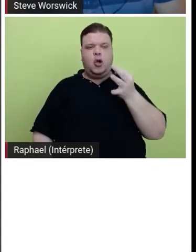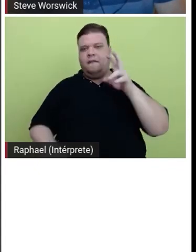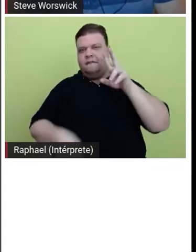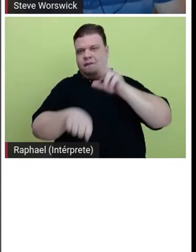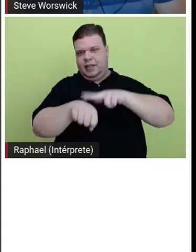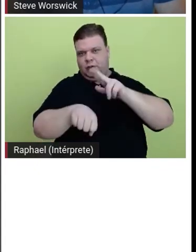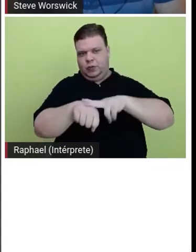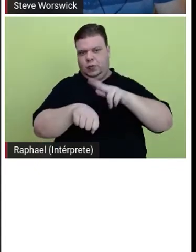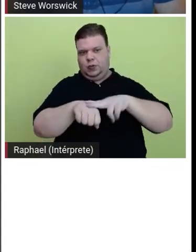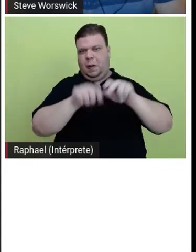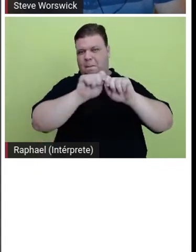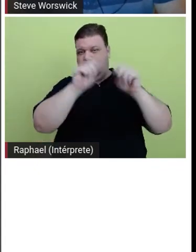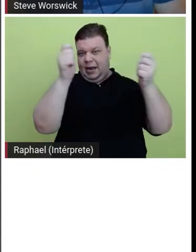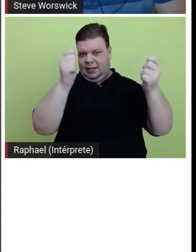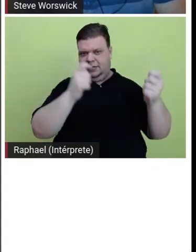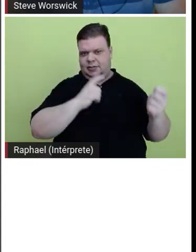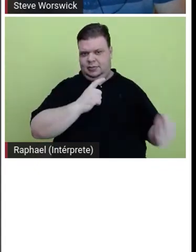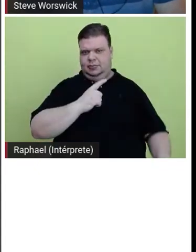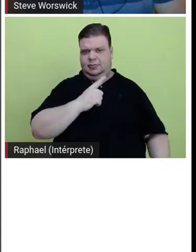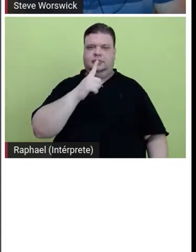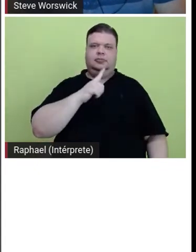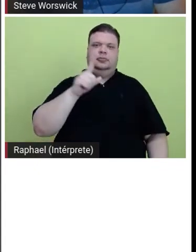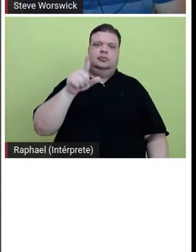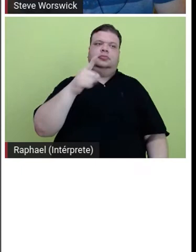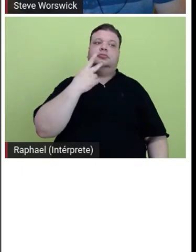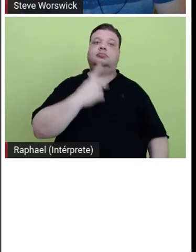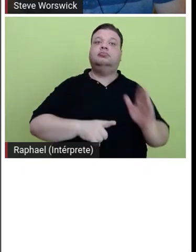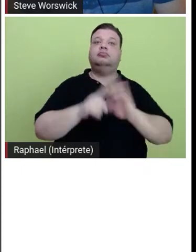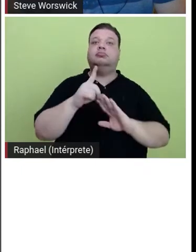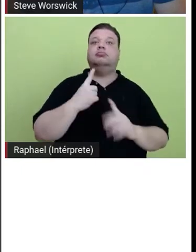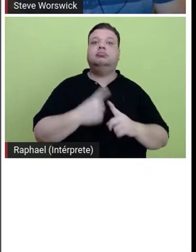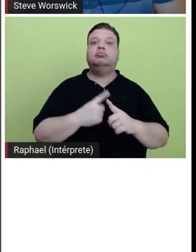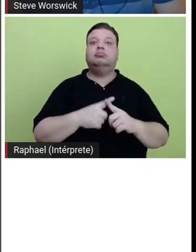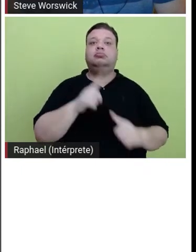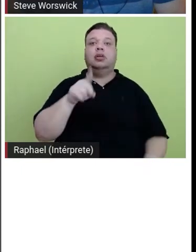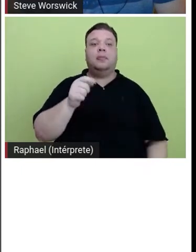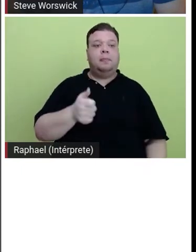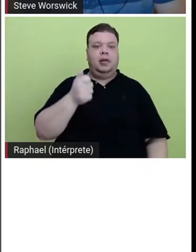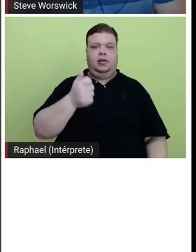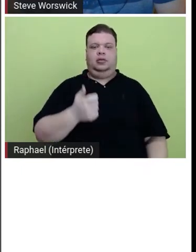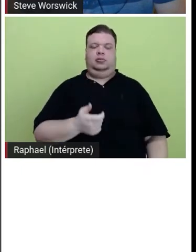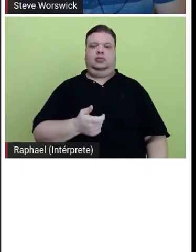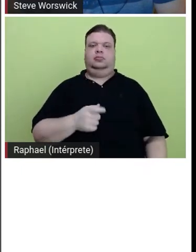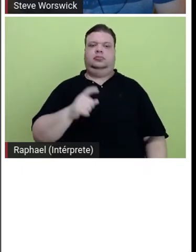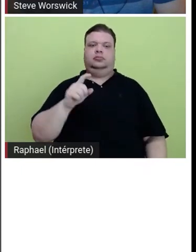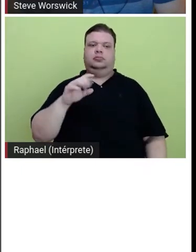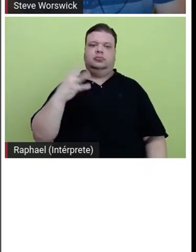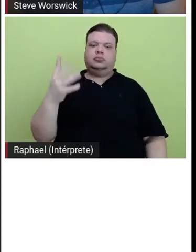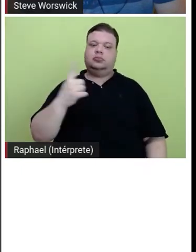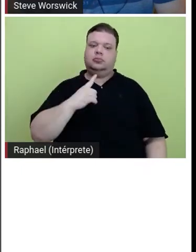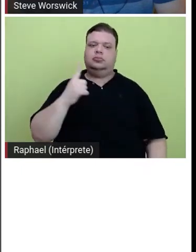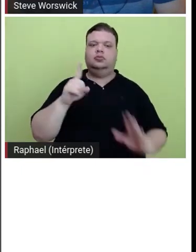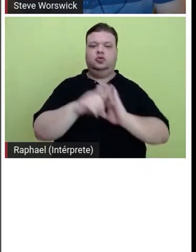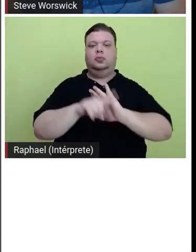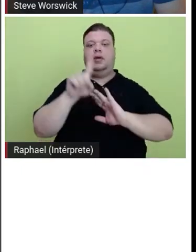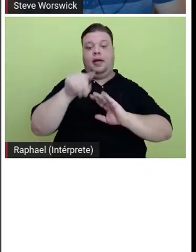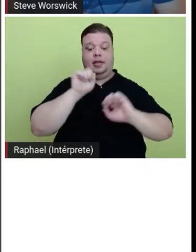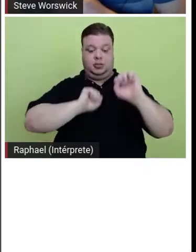artificial intelligence. Hollywood has a lot to answer for. And they can get frustrated and upset